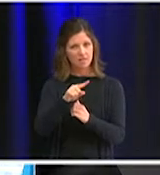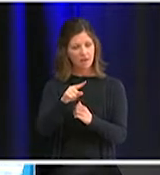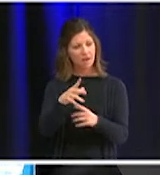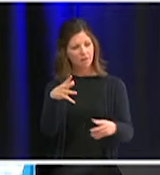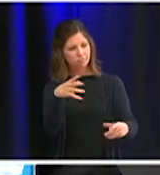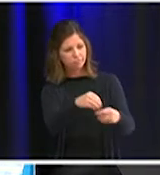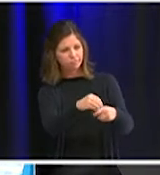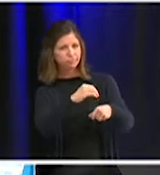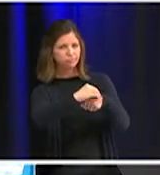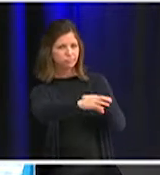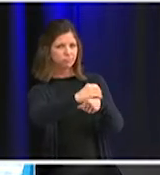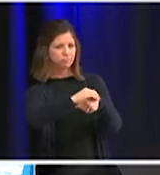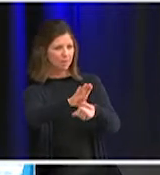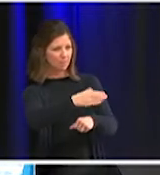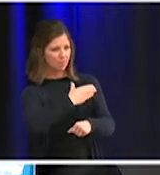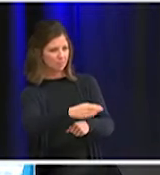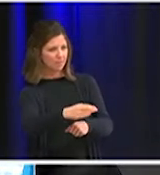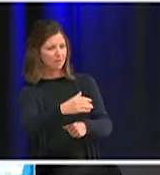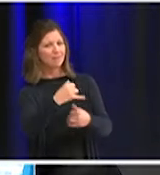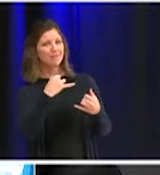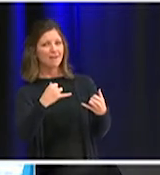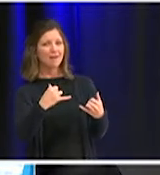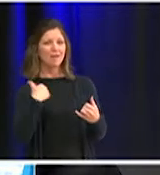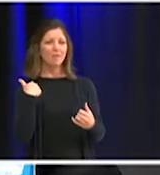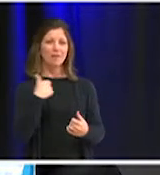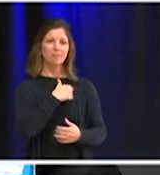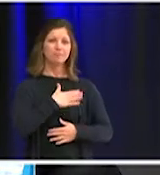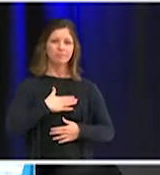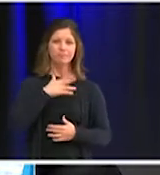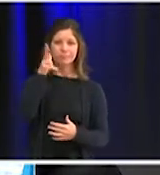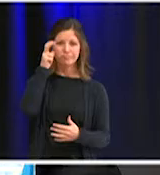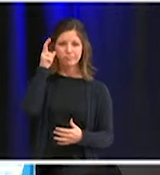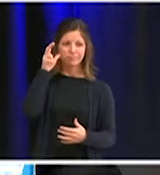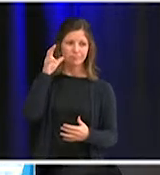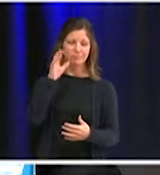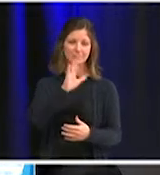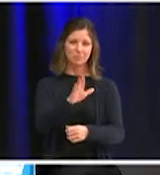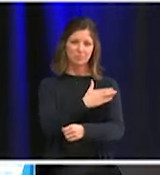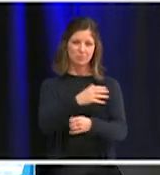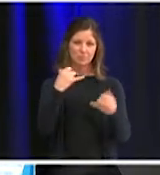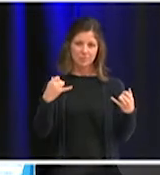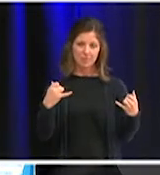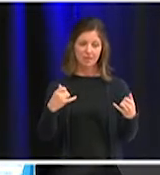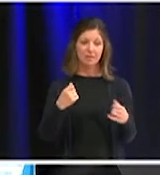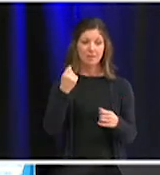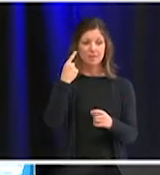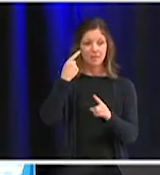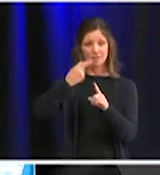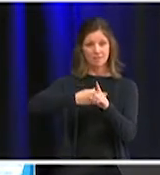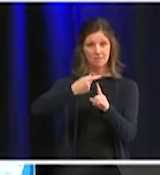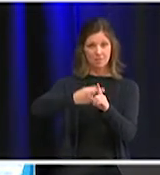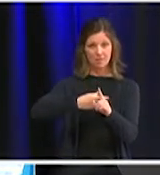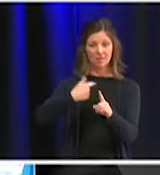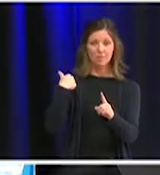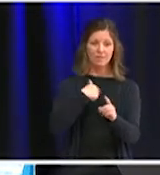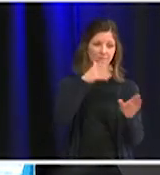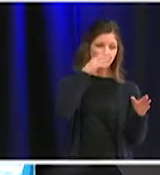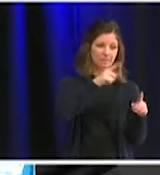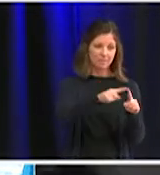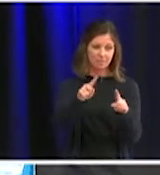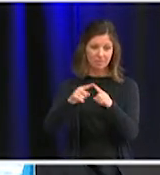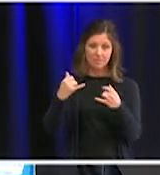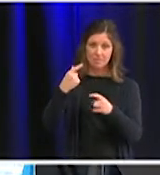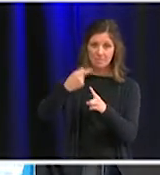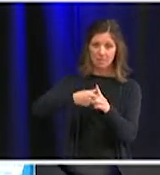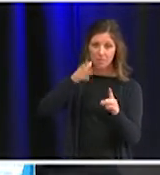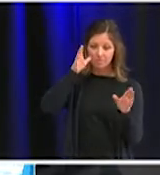it is today. We also had our Small Business Network Forum that we do every month. This month we focus on business plans and folks who want to